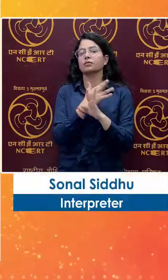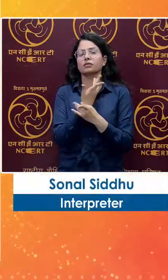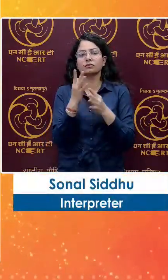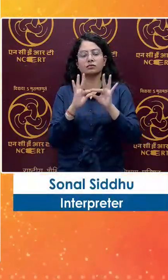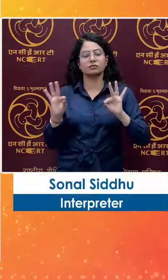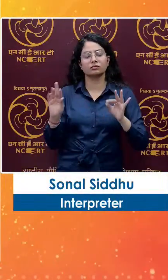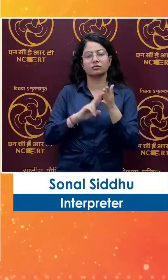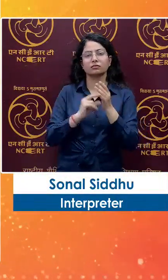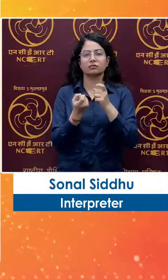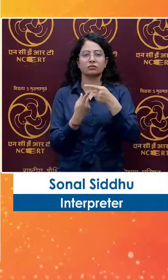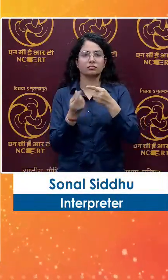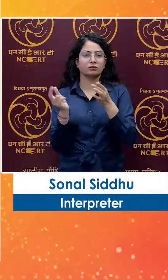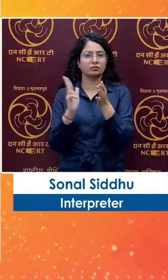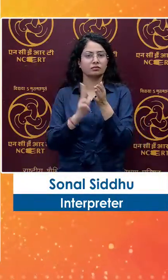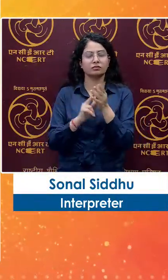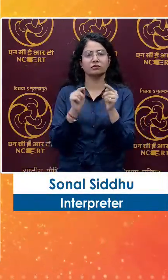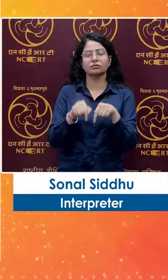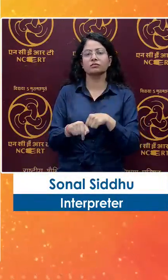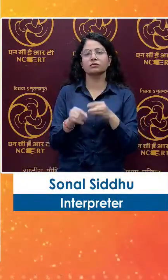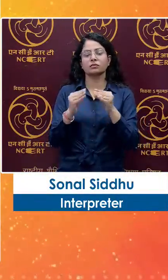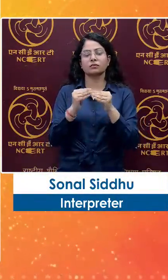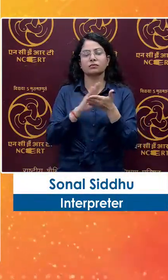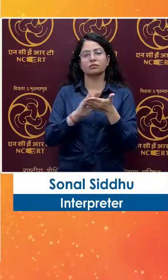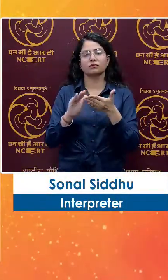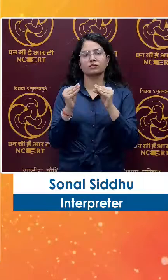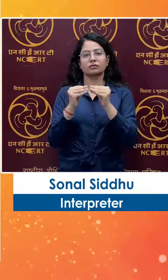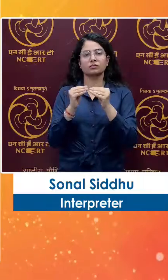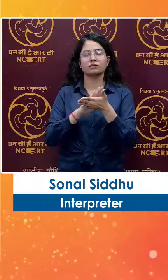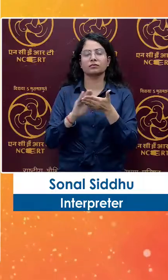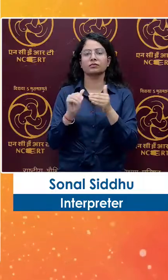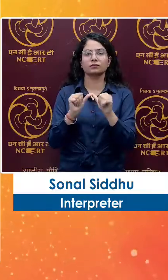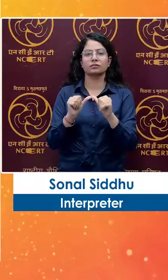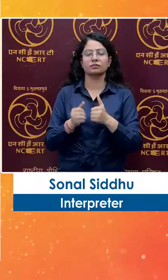notion propagated by Bhabha.